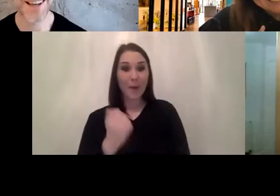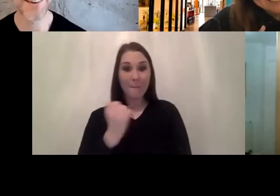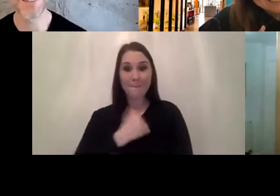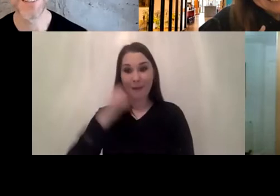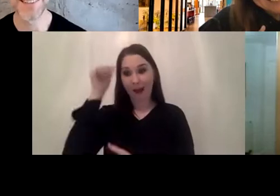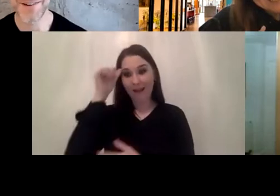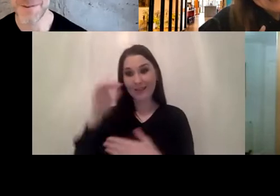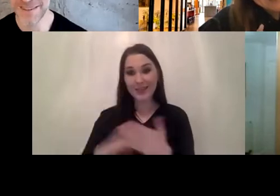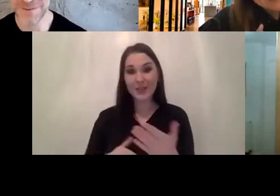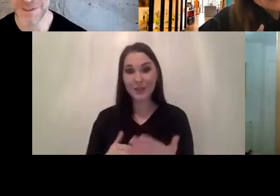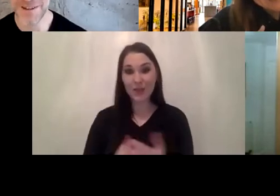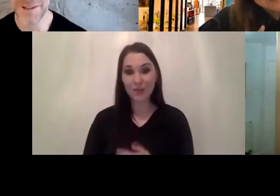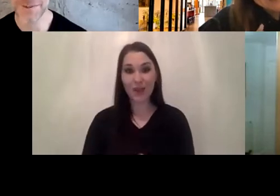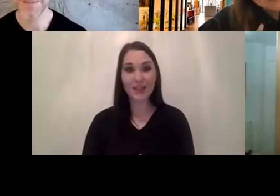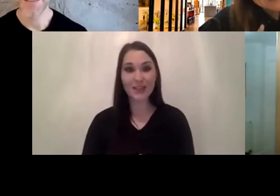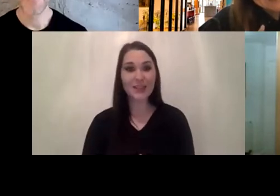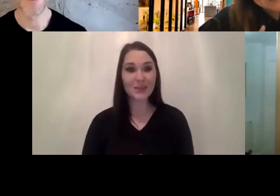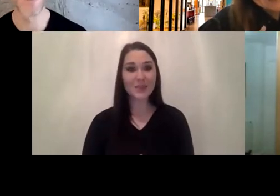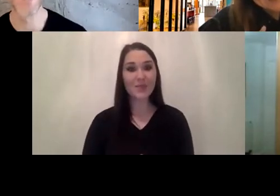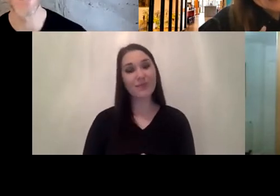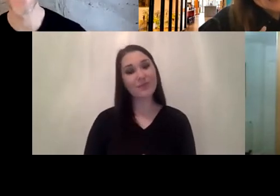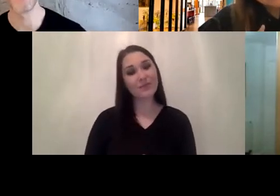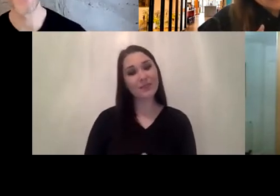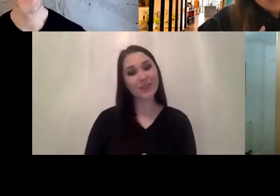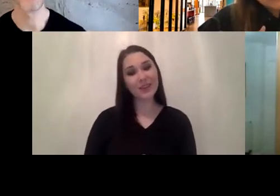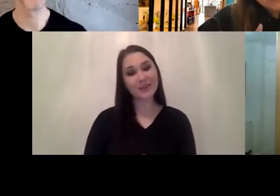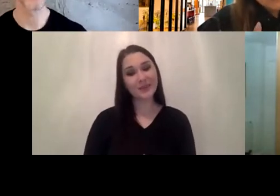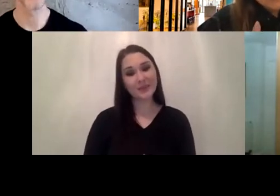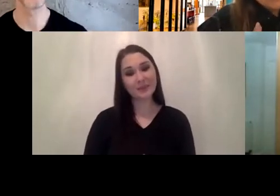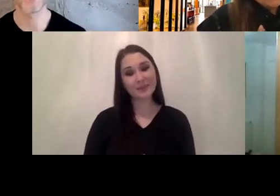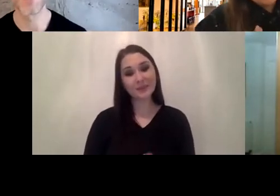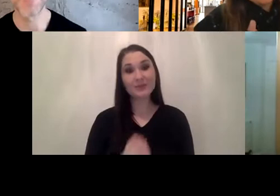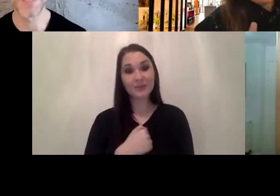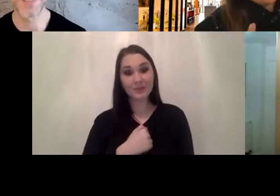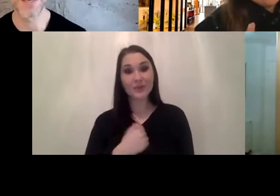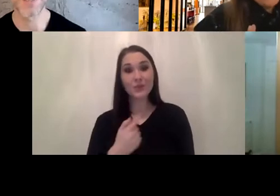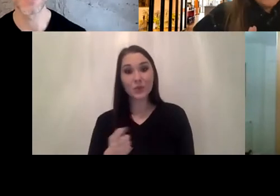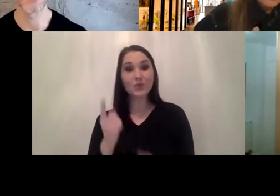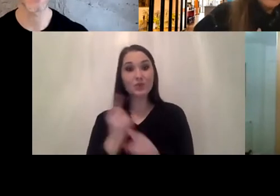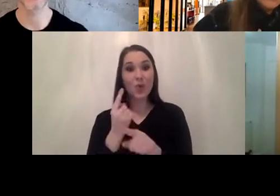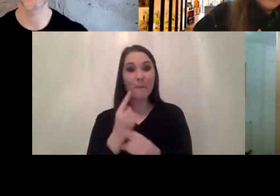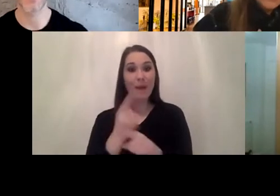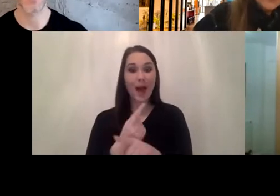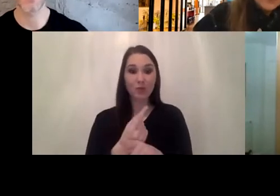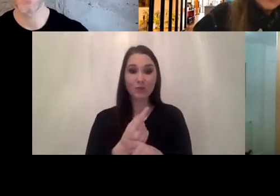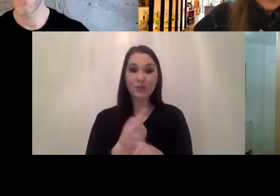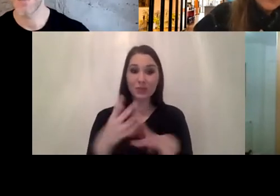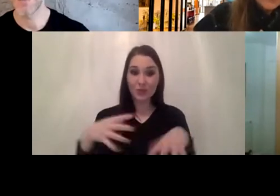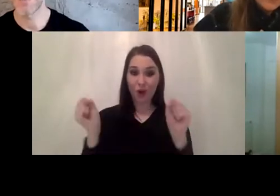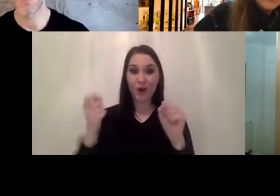necessarily how it's going within Audible. But no, as you talked about in the beginning, I think, you know, last year we